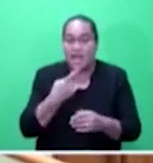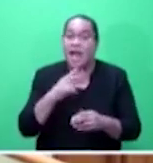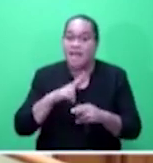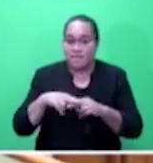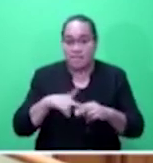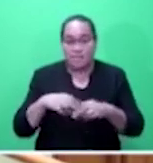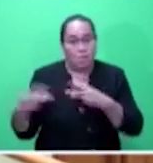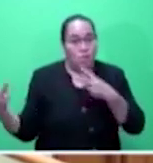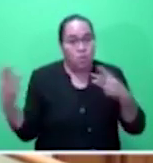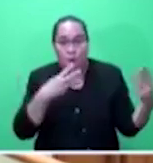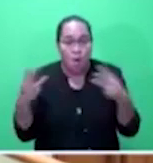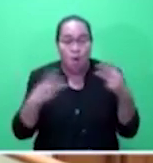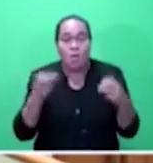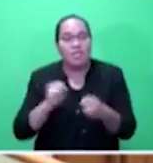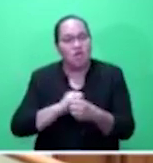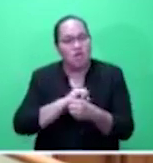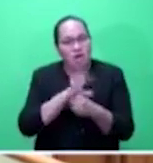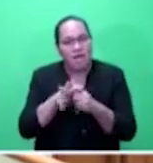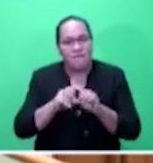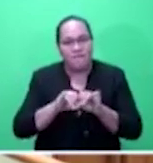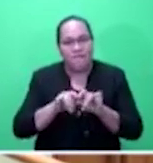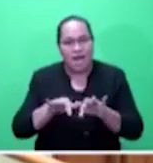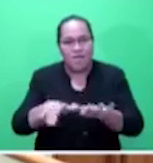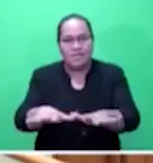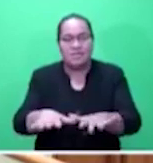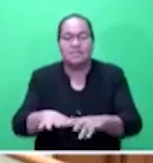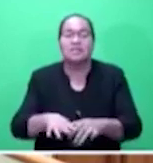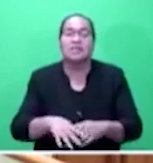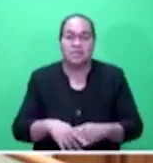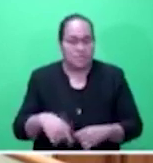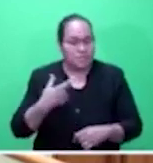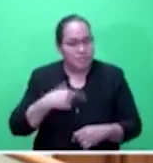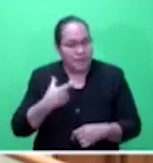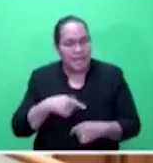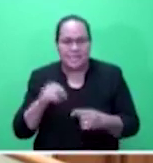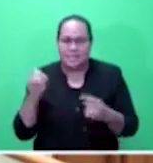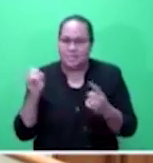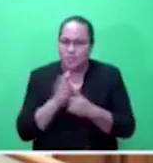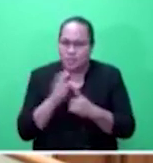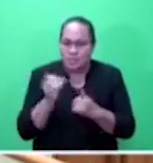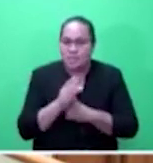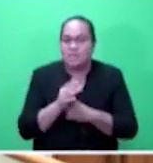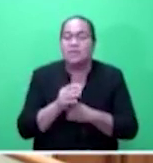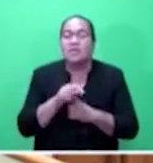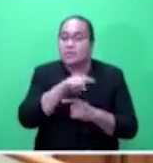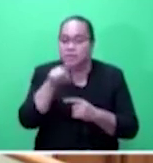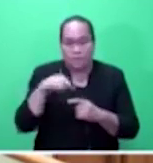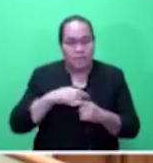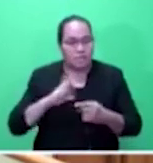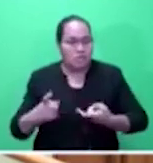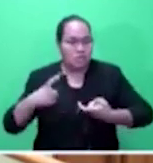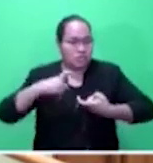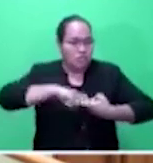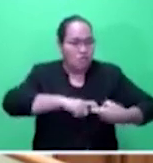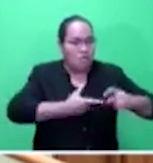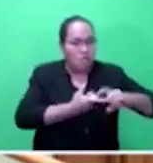war with the coronavirus, and therefore it is prudent that we all join the